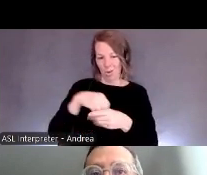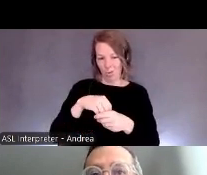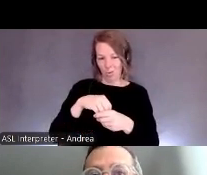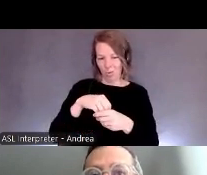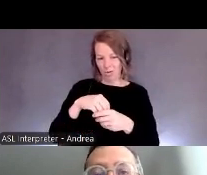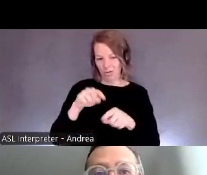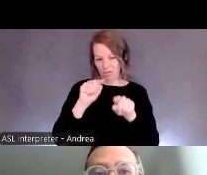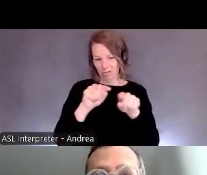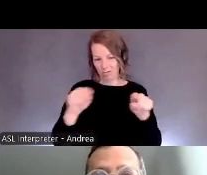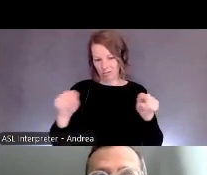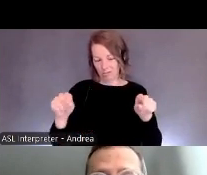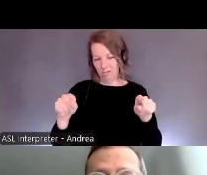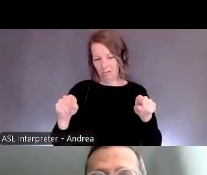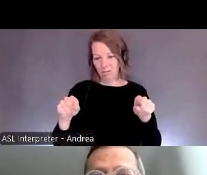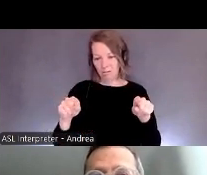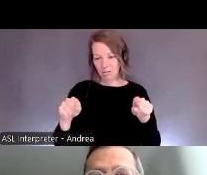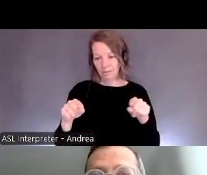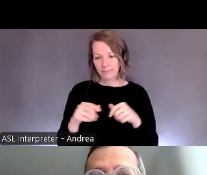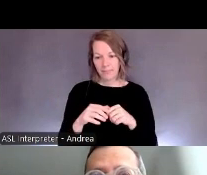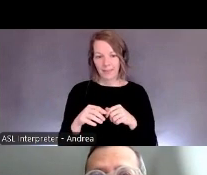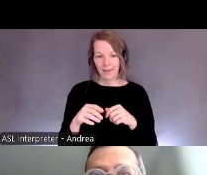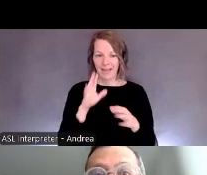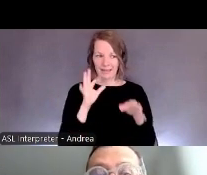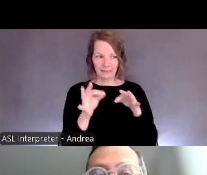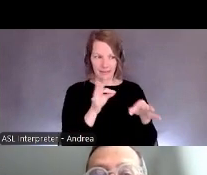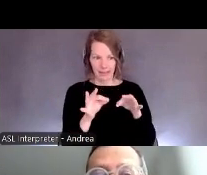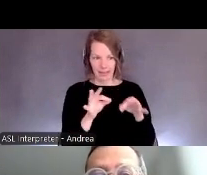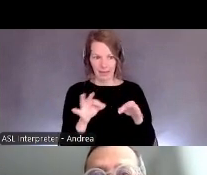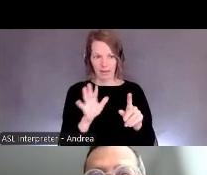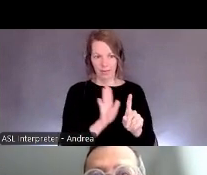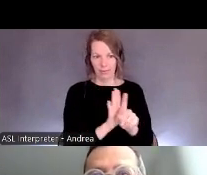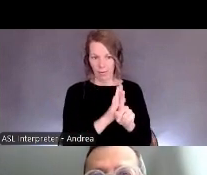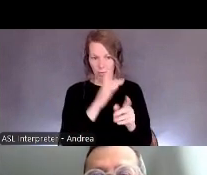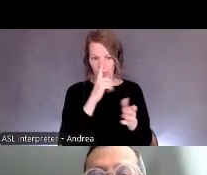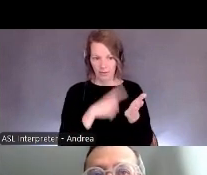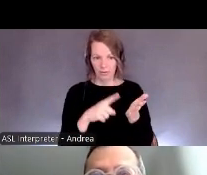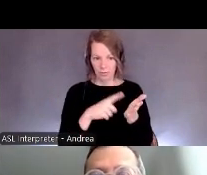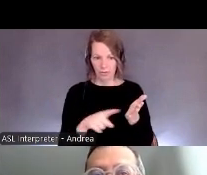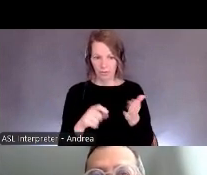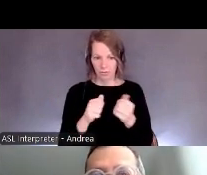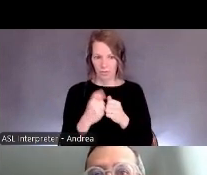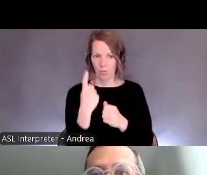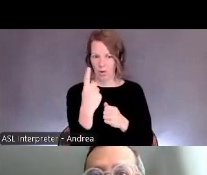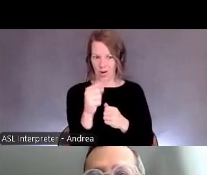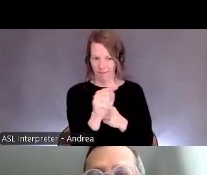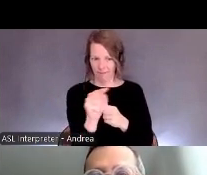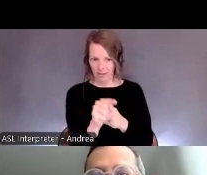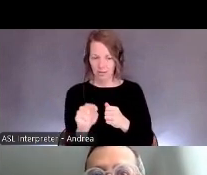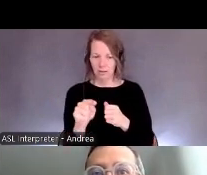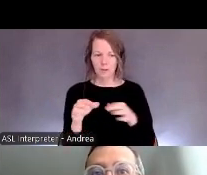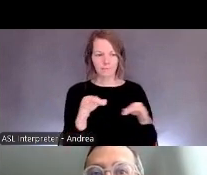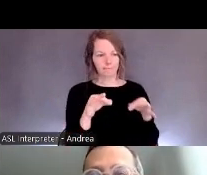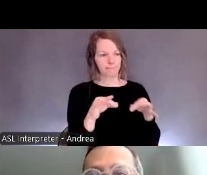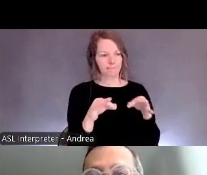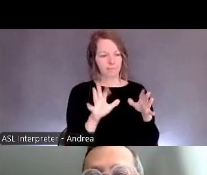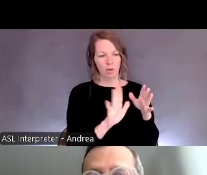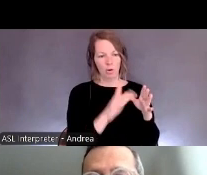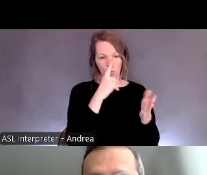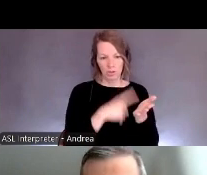AERJ has to situate the research in one of these dimensions to show why the research